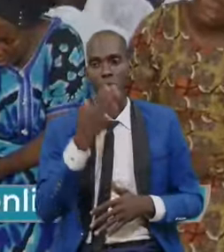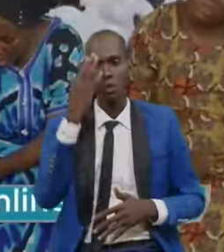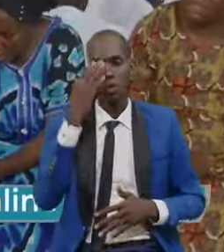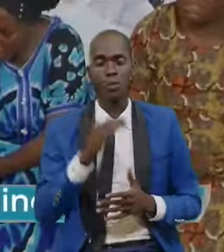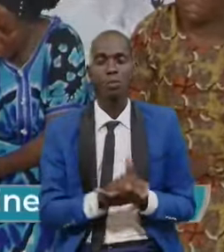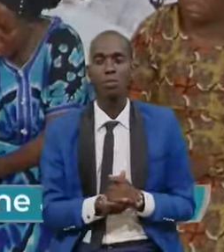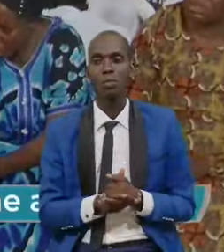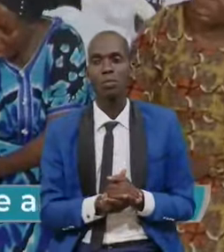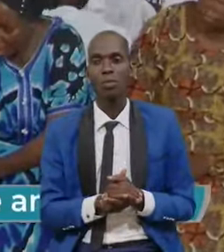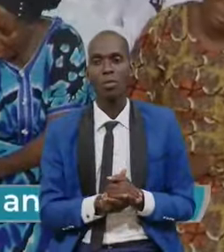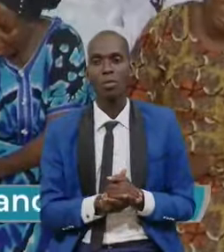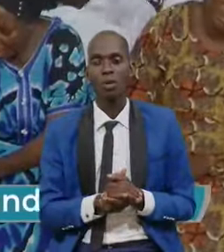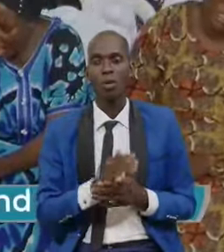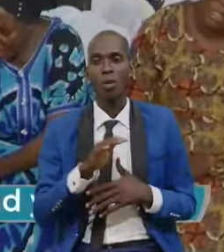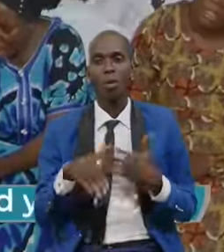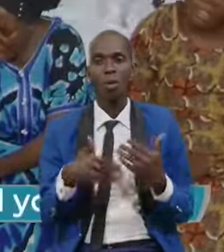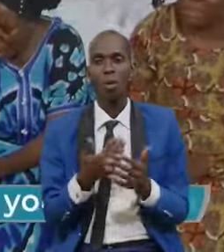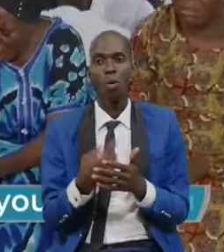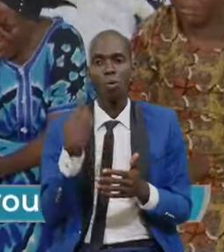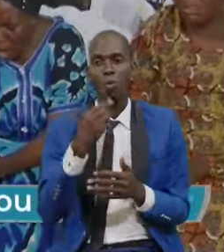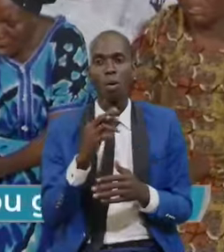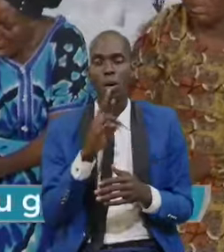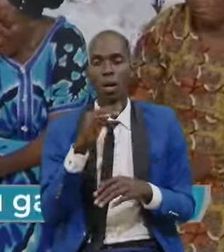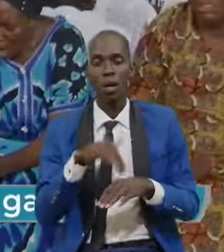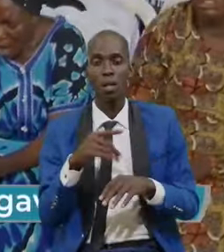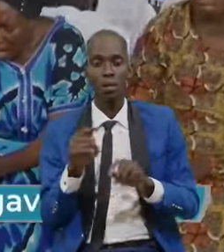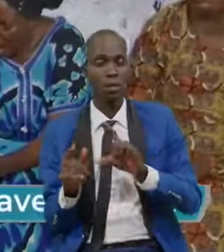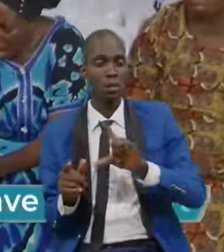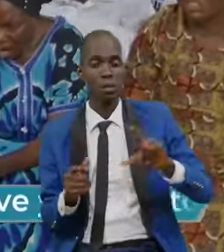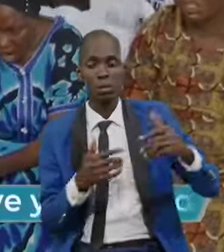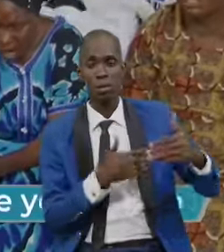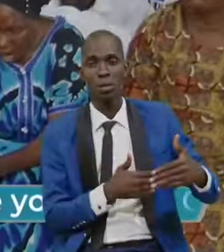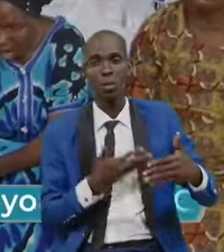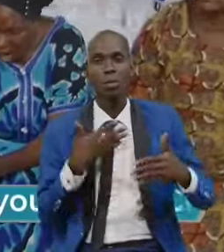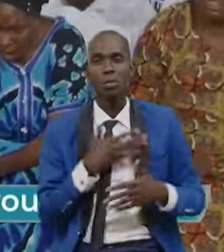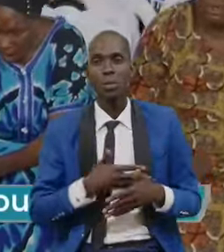Those by my left hand side, if you're true, you wave the flag up.